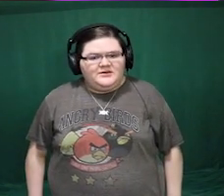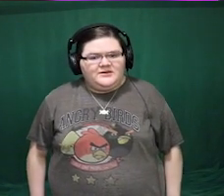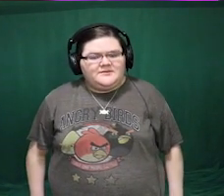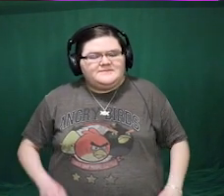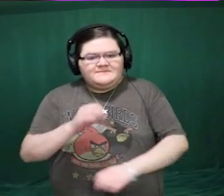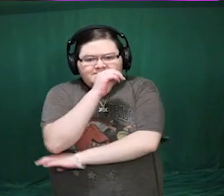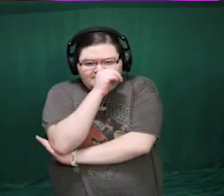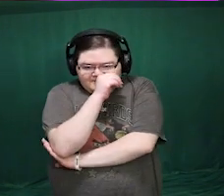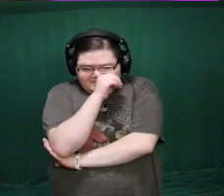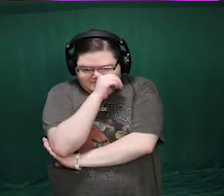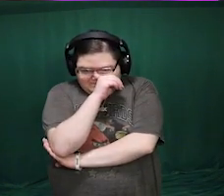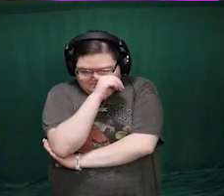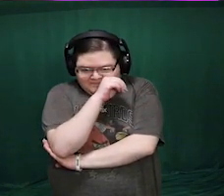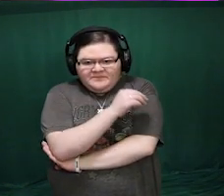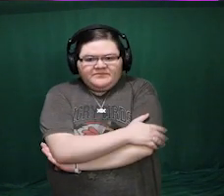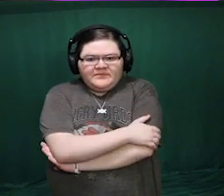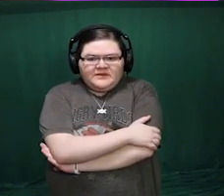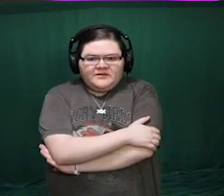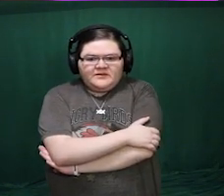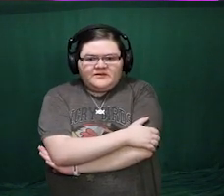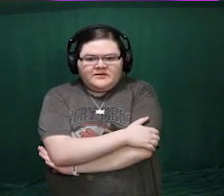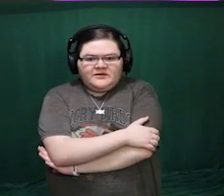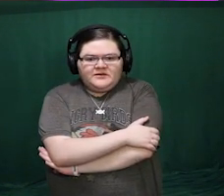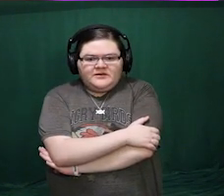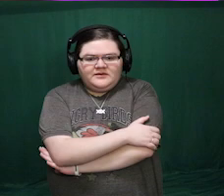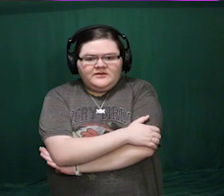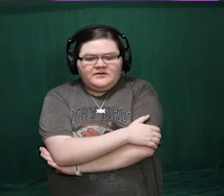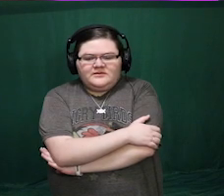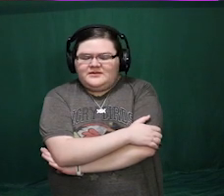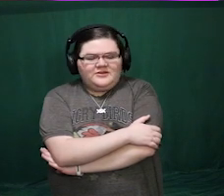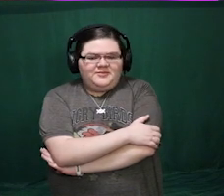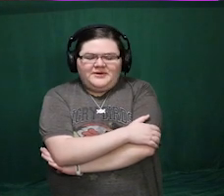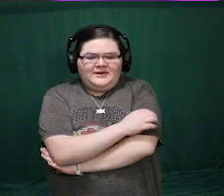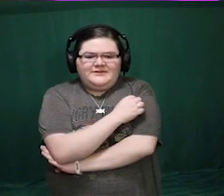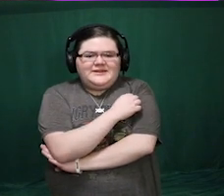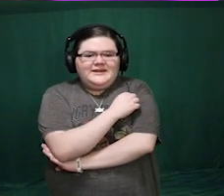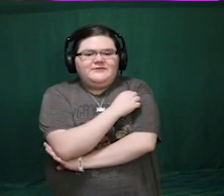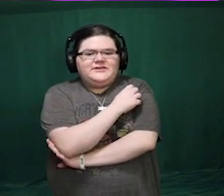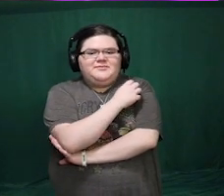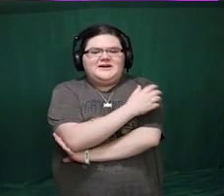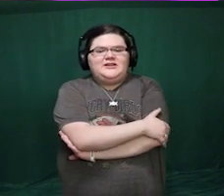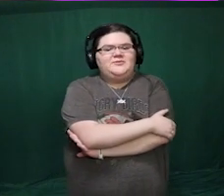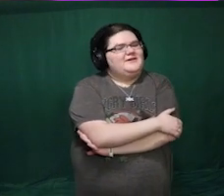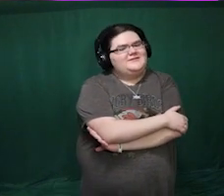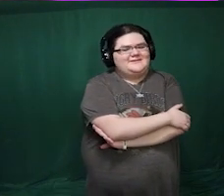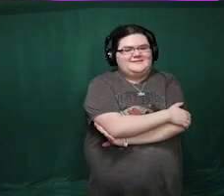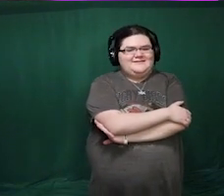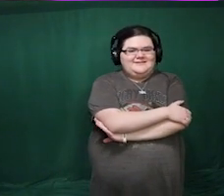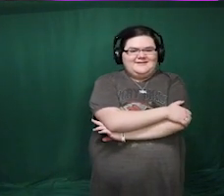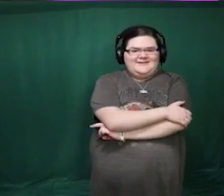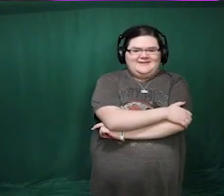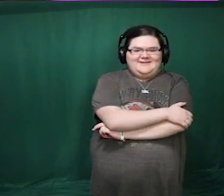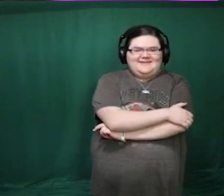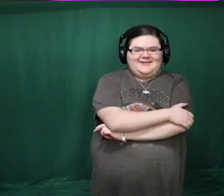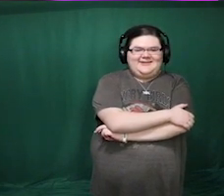like tuba, isn't it? Tuba. But, I was thinking it was a piccolo, but I was like.